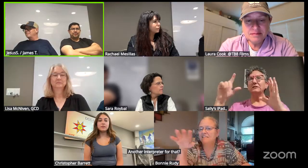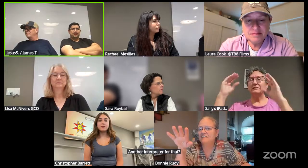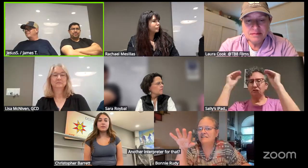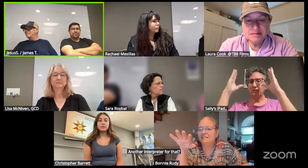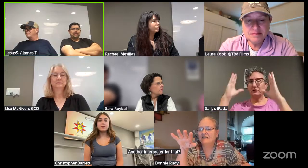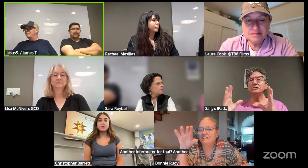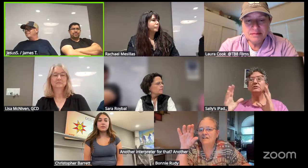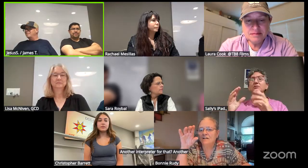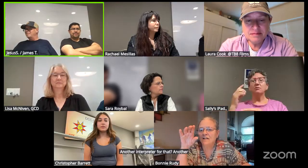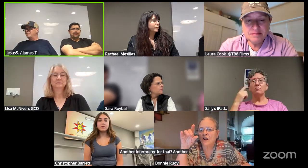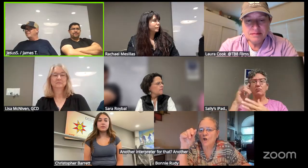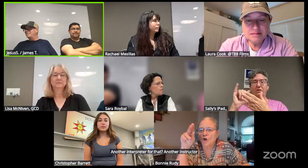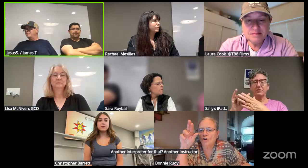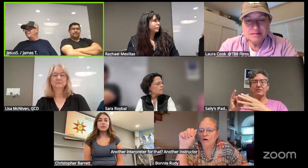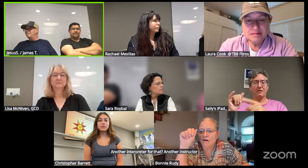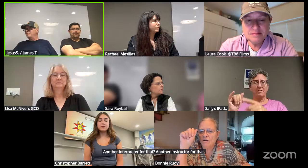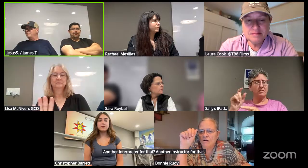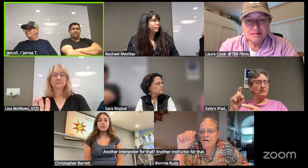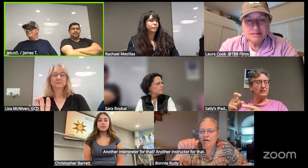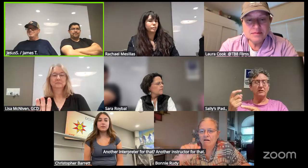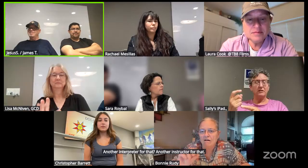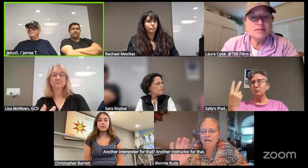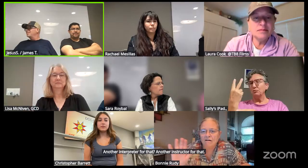another instructor for that.